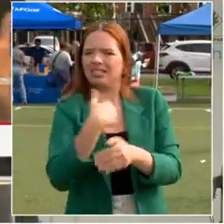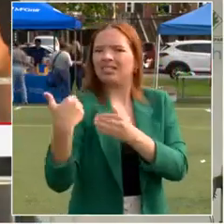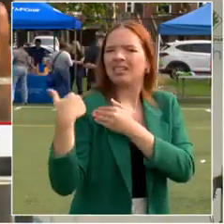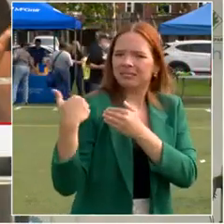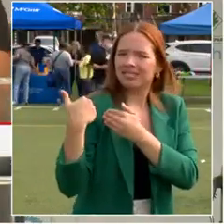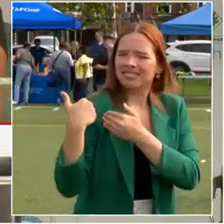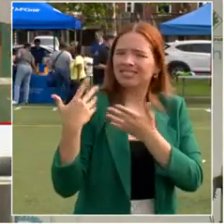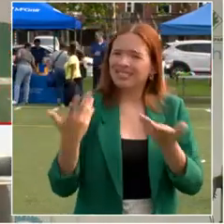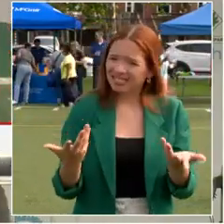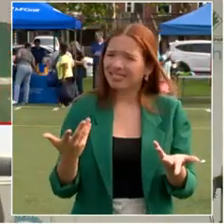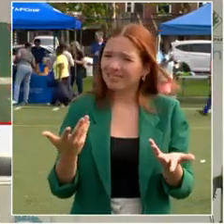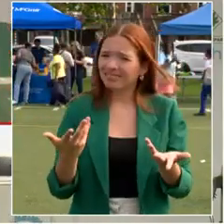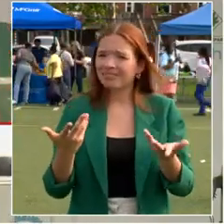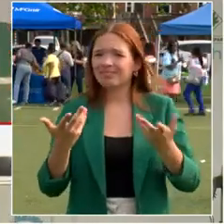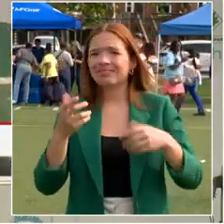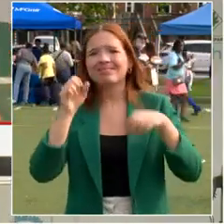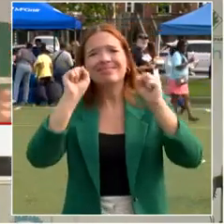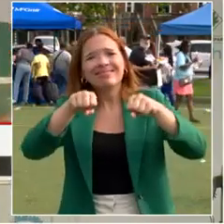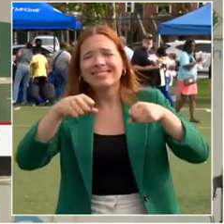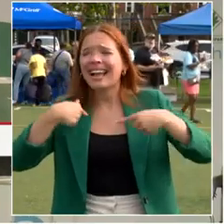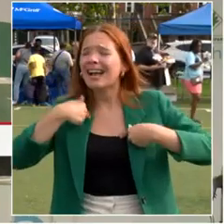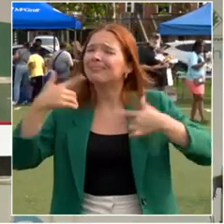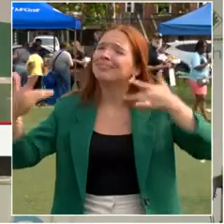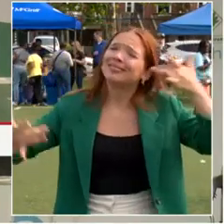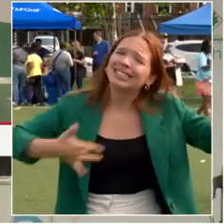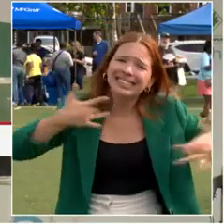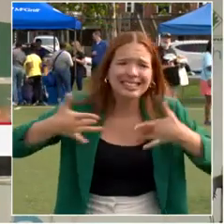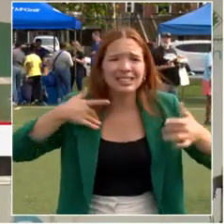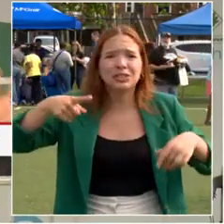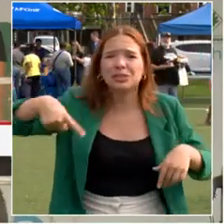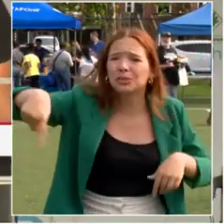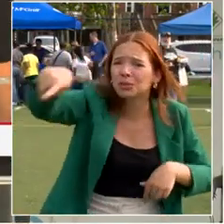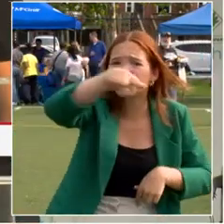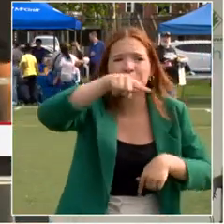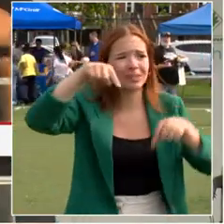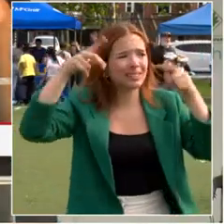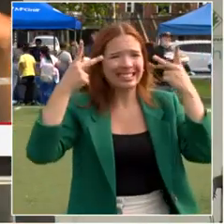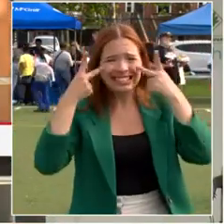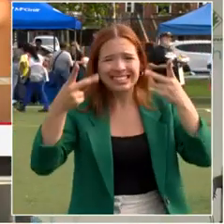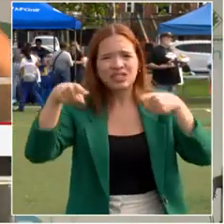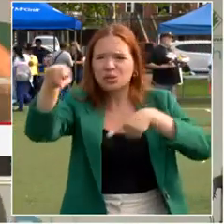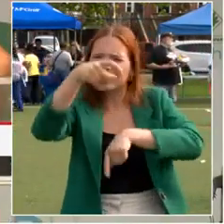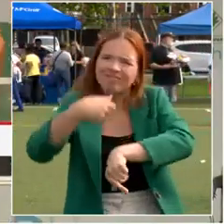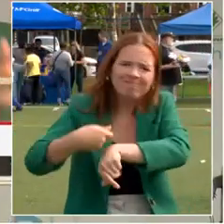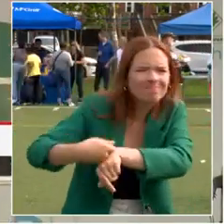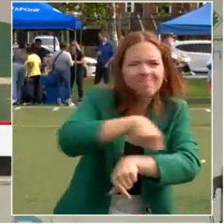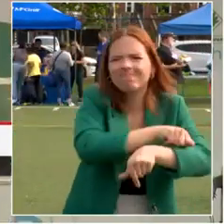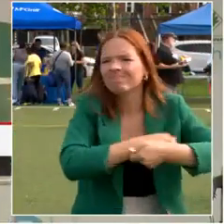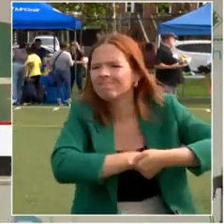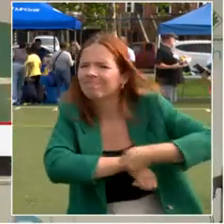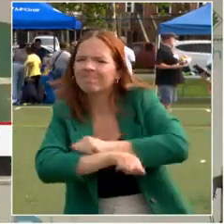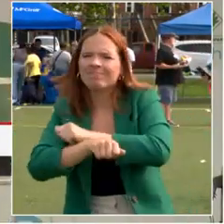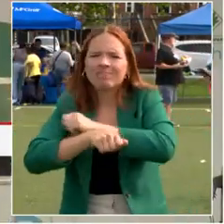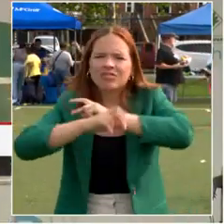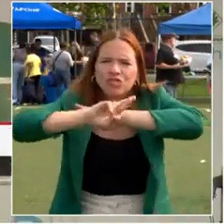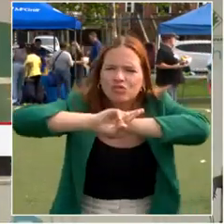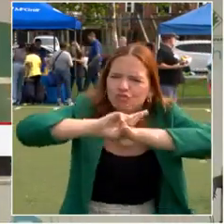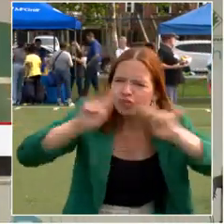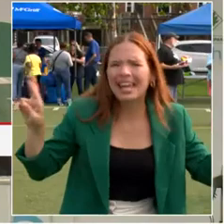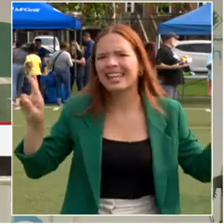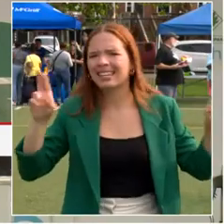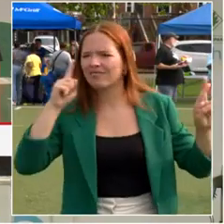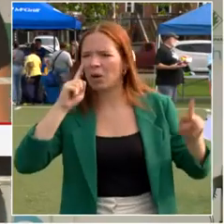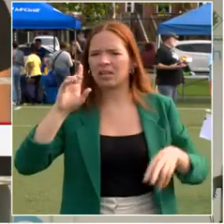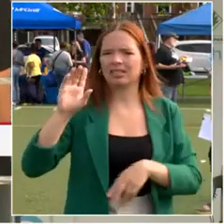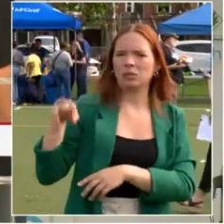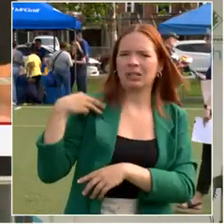partners here and to take these partnerships as a springboard across our city in our collective knowledge and commitment to reduce crime.